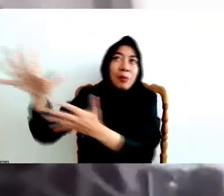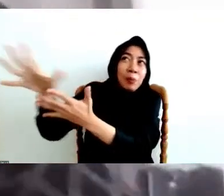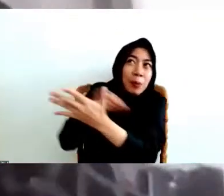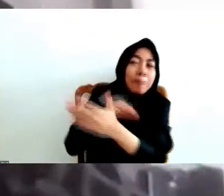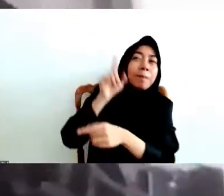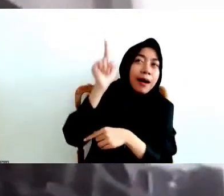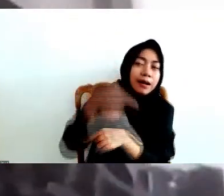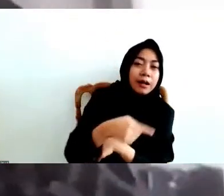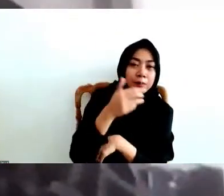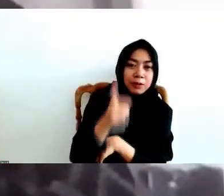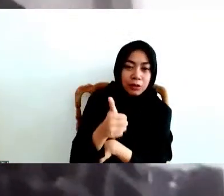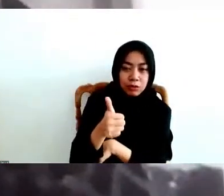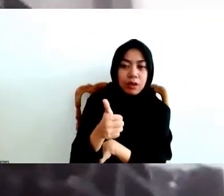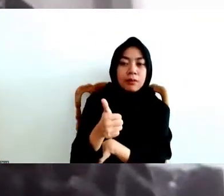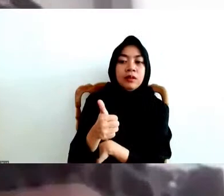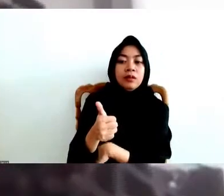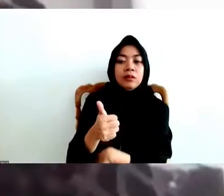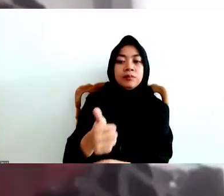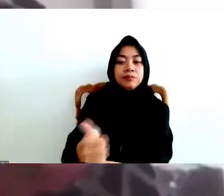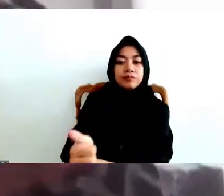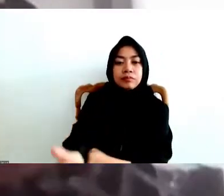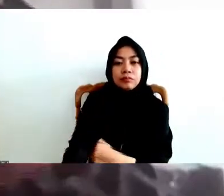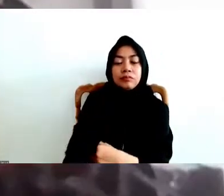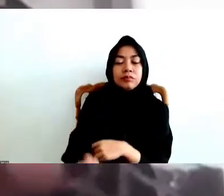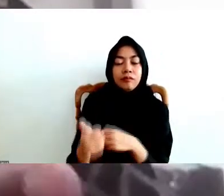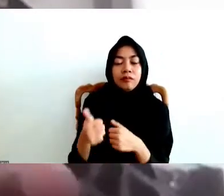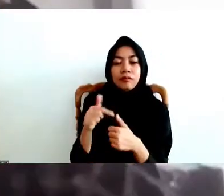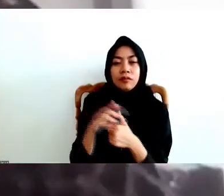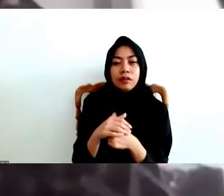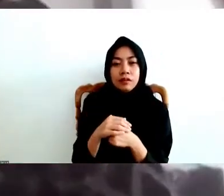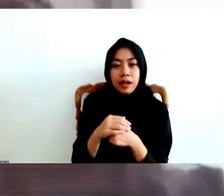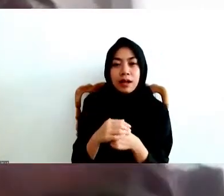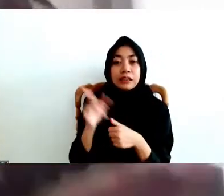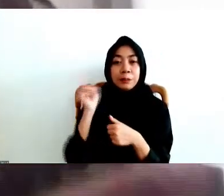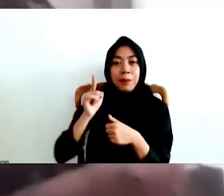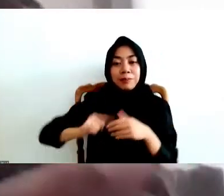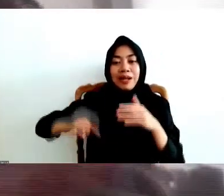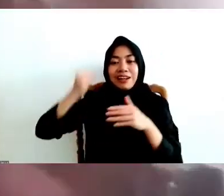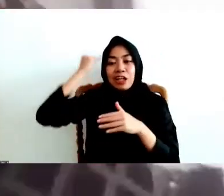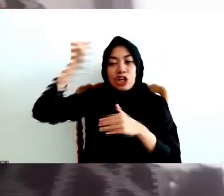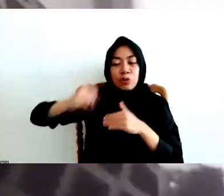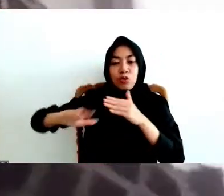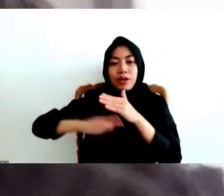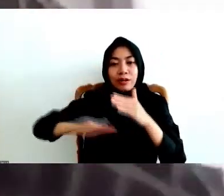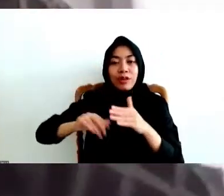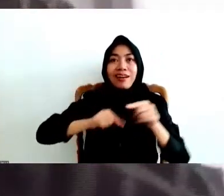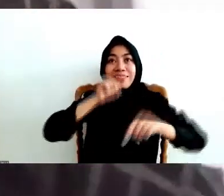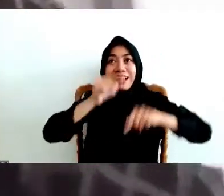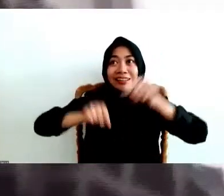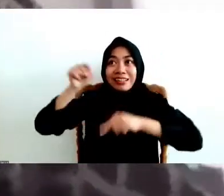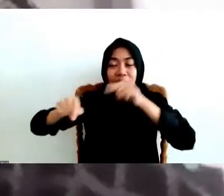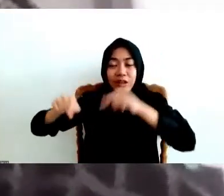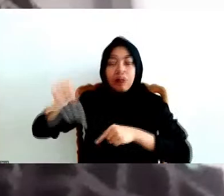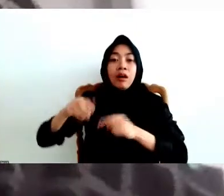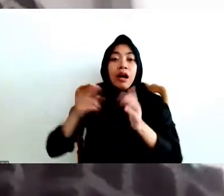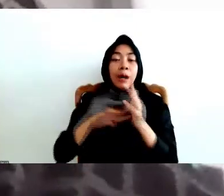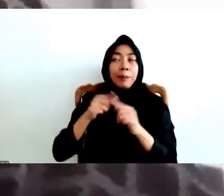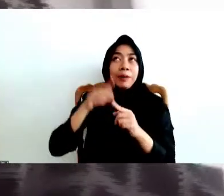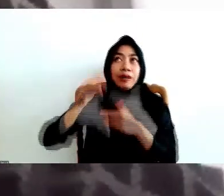in software development and statistical knowledge that we have, that can be done. But the other part is